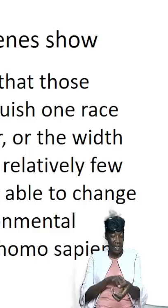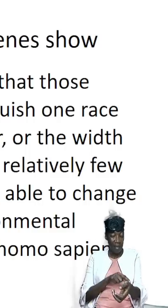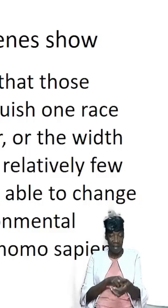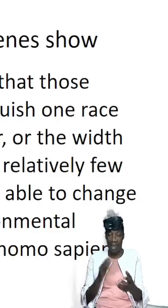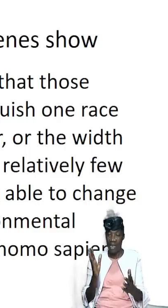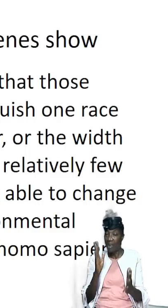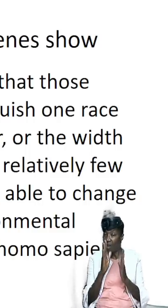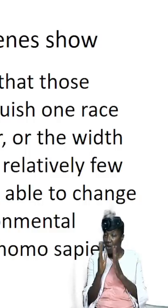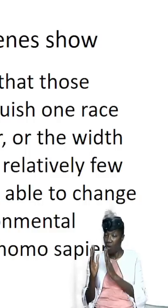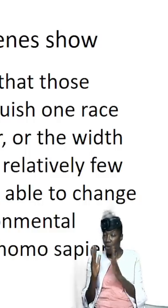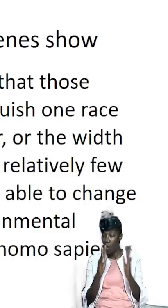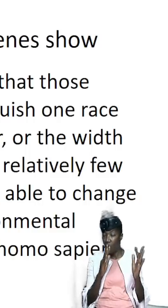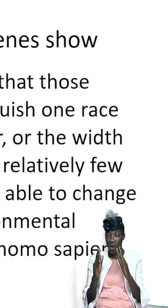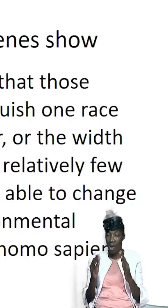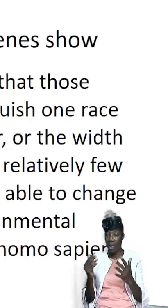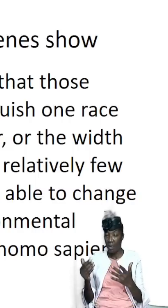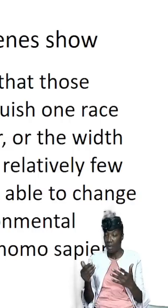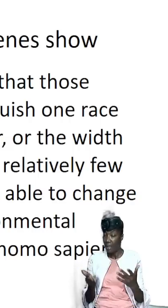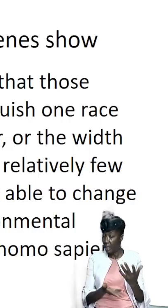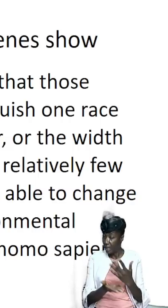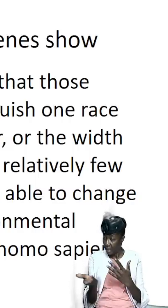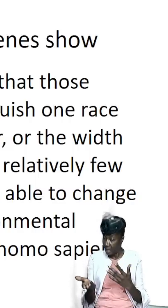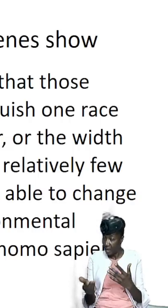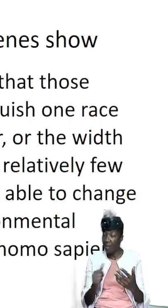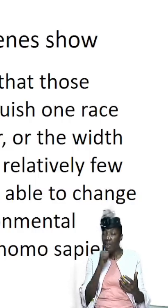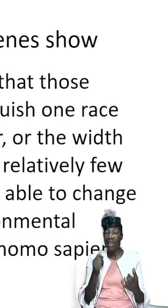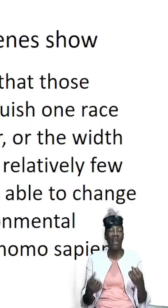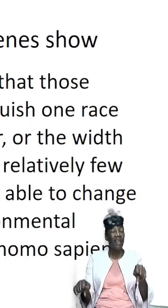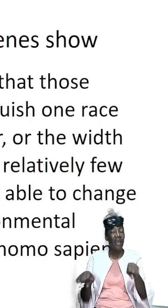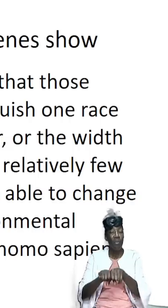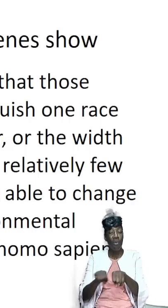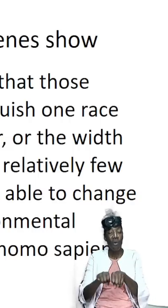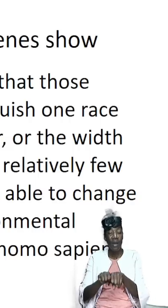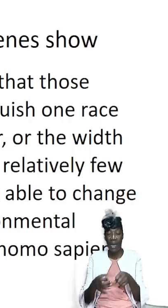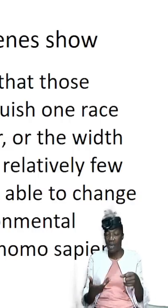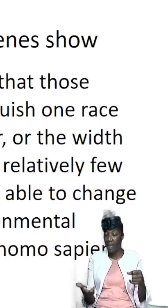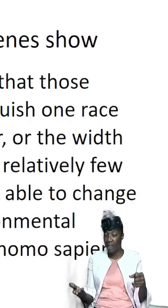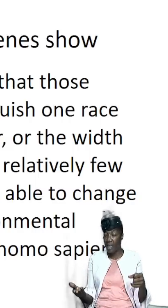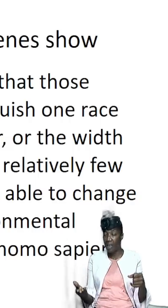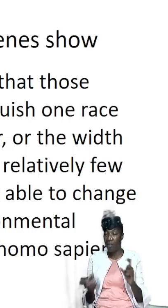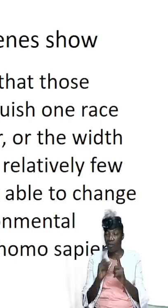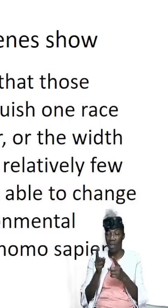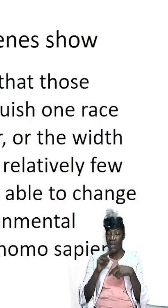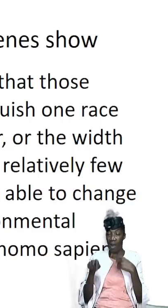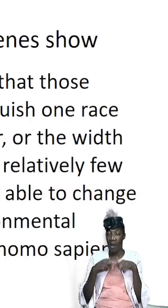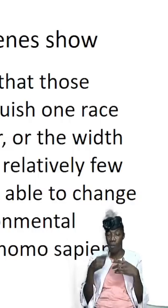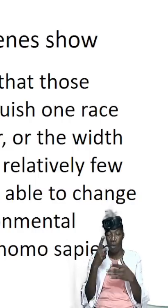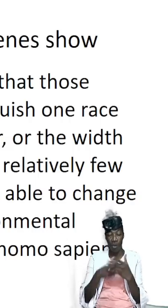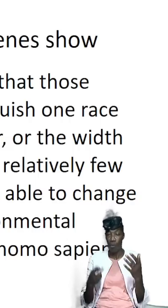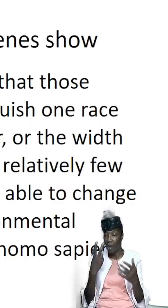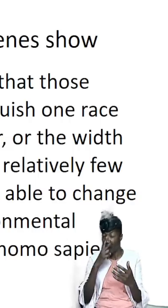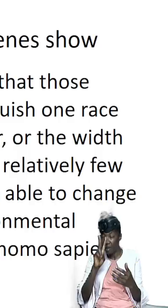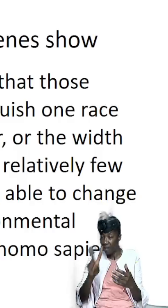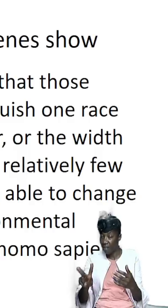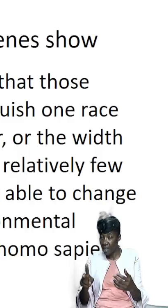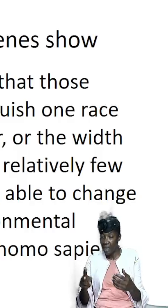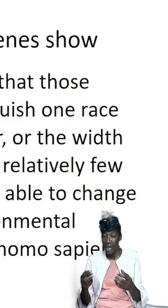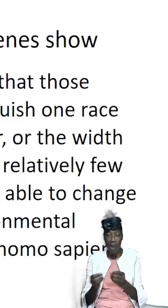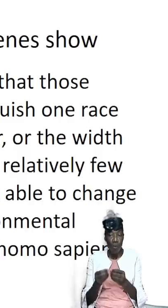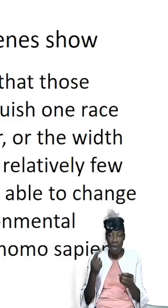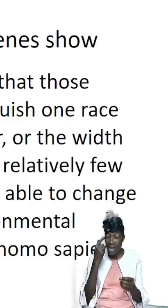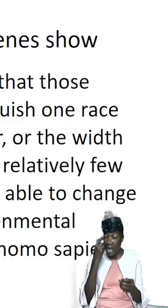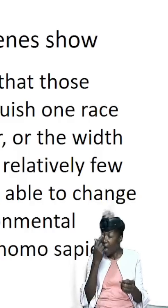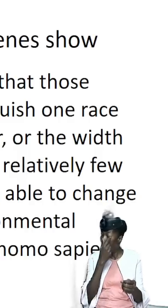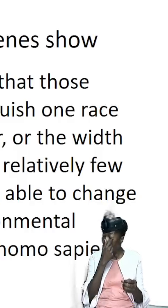that those things are insignificant. The things that we make a big fuss about in terms of what we see with the natural eyes, like the